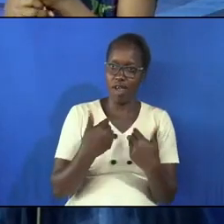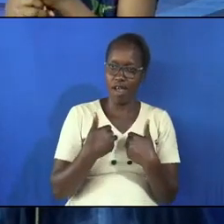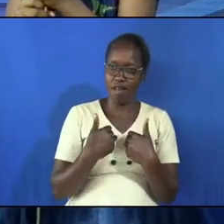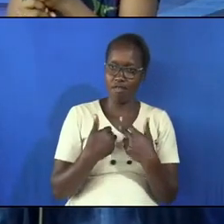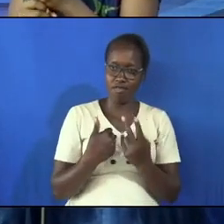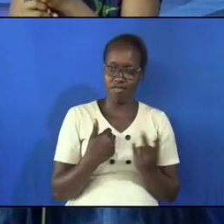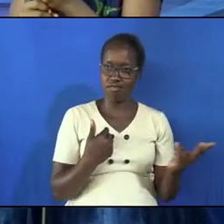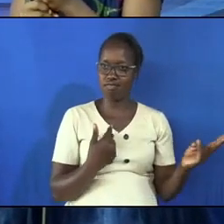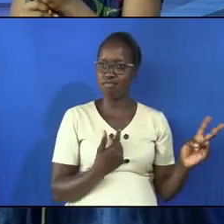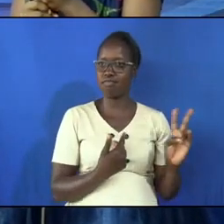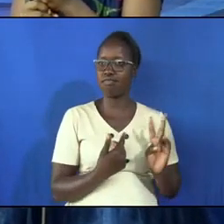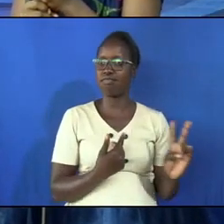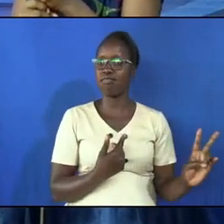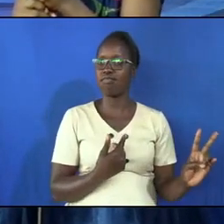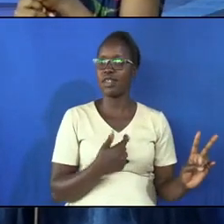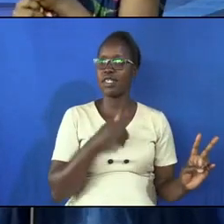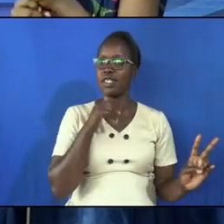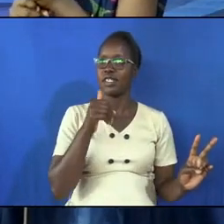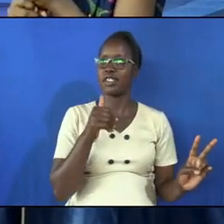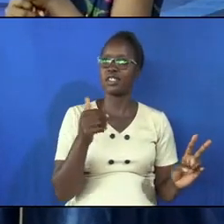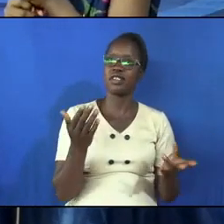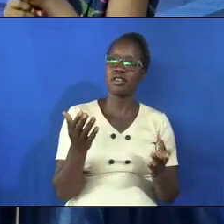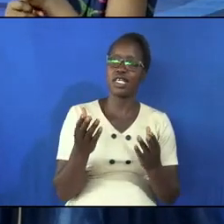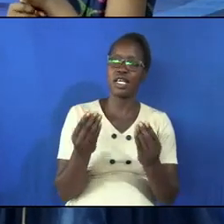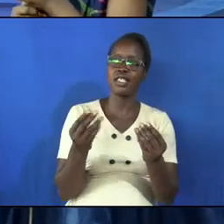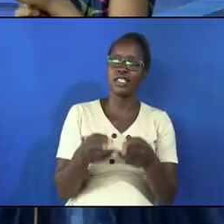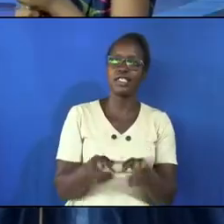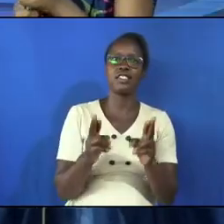song entitled It's Not an Easy